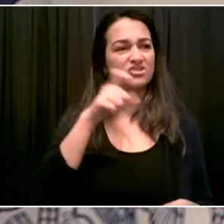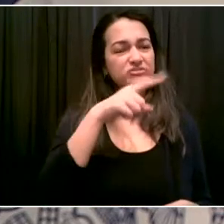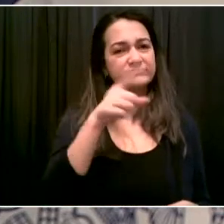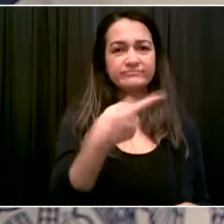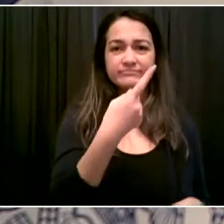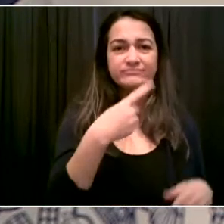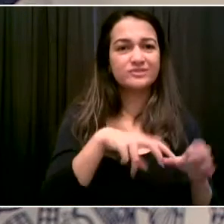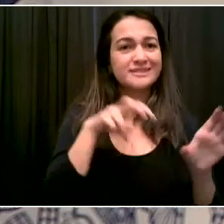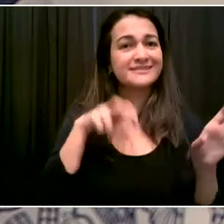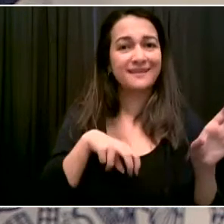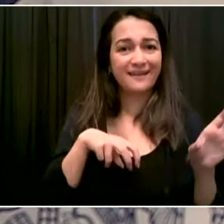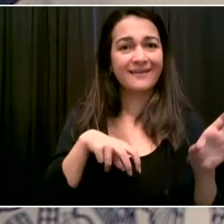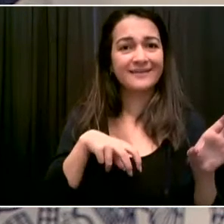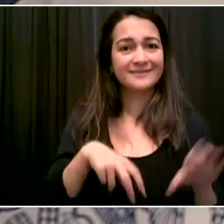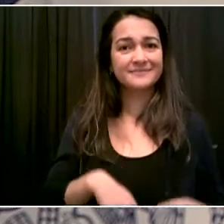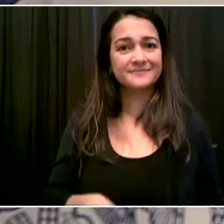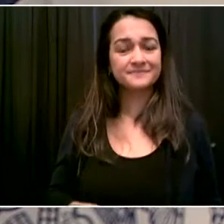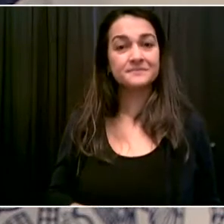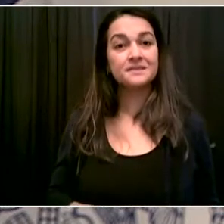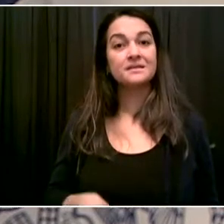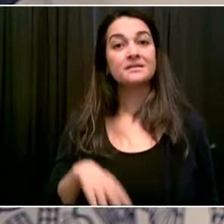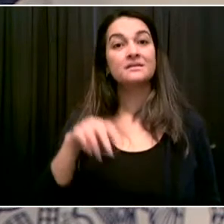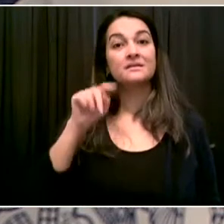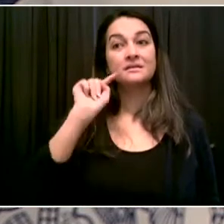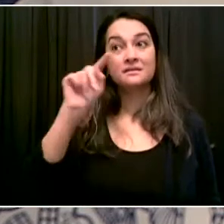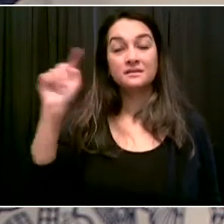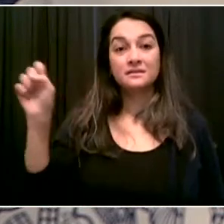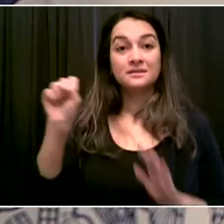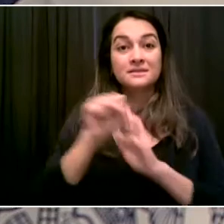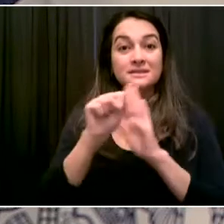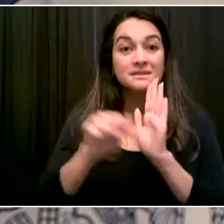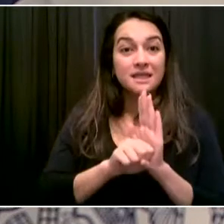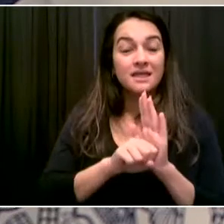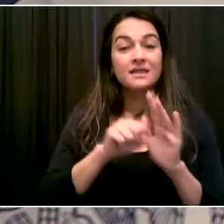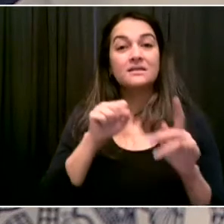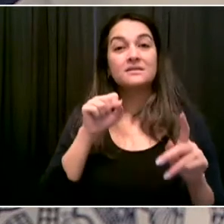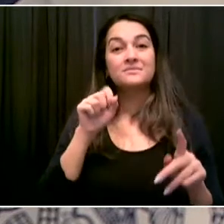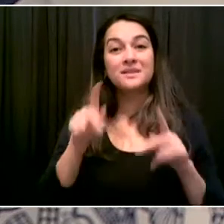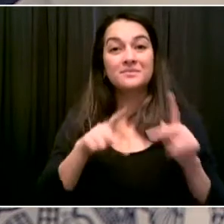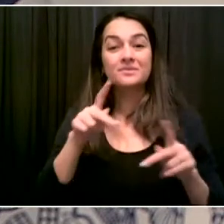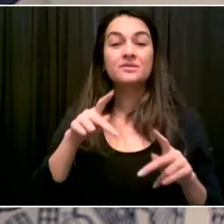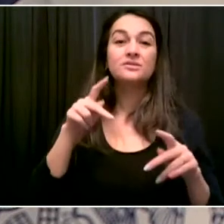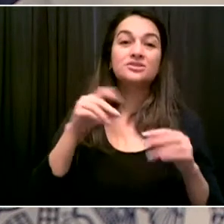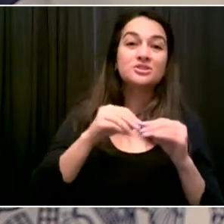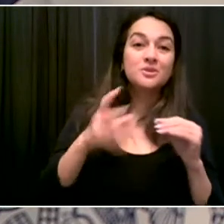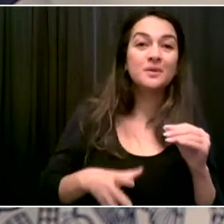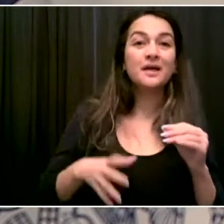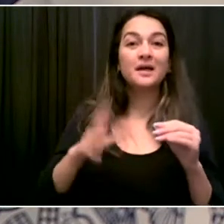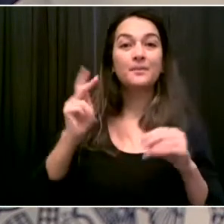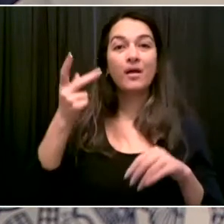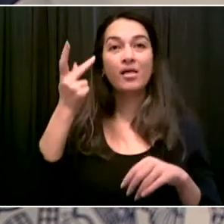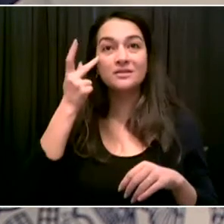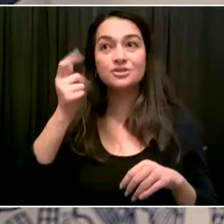now. The people have spoken. The leaders have spoken. It's time to go. Go ahead, Chris.